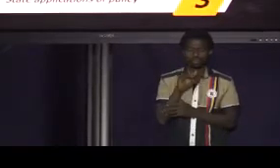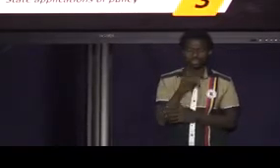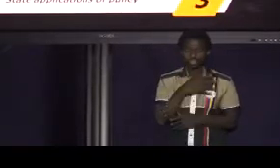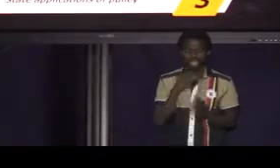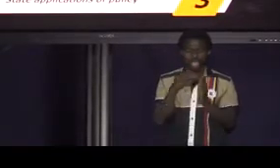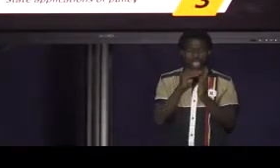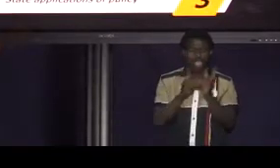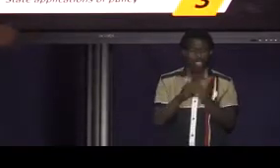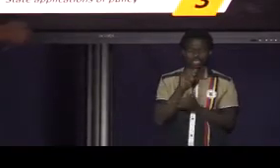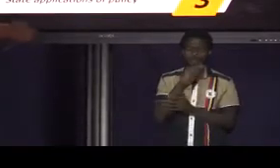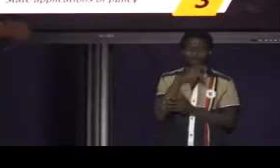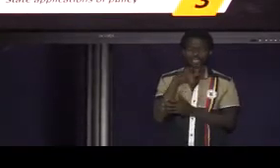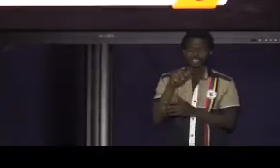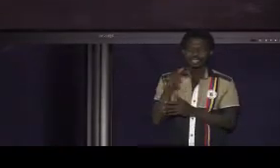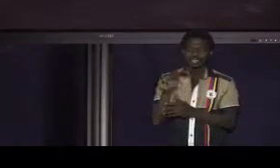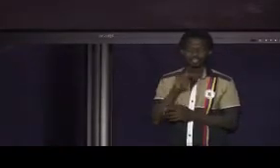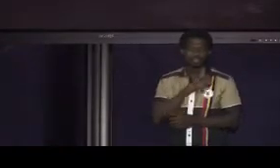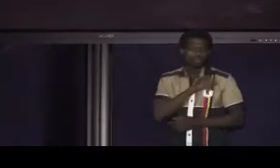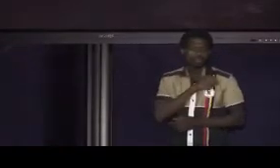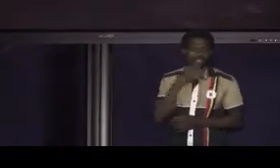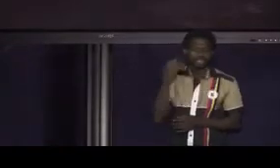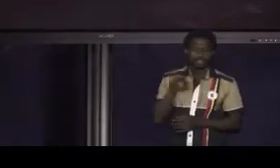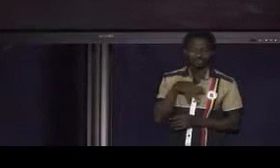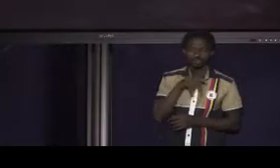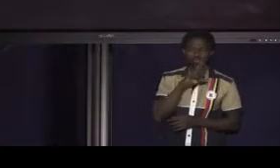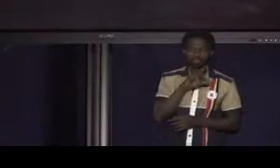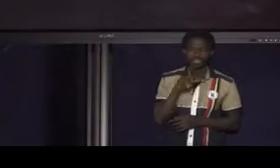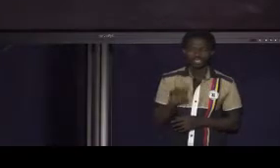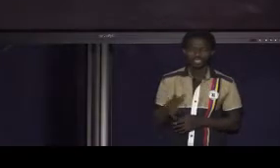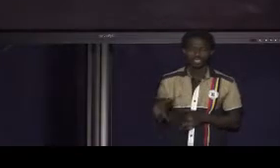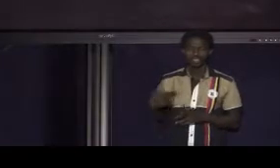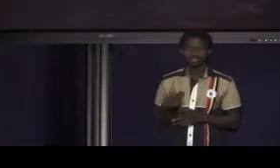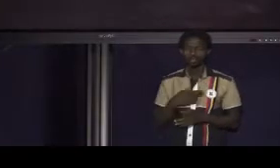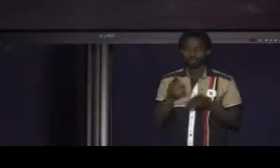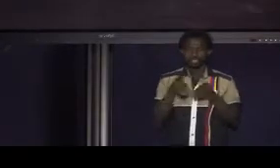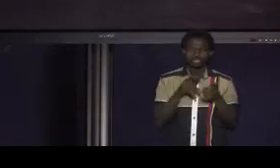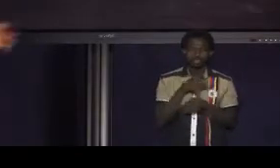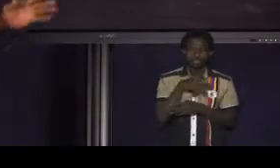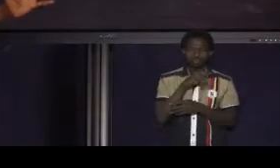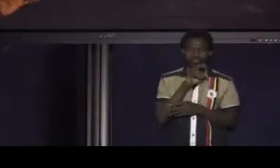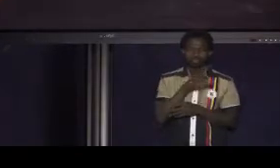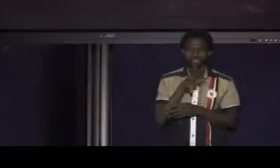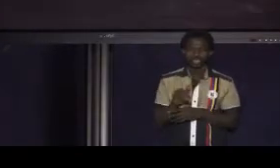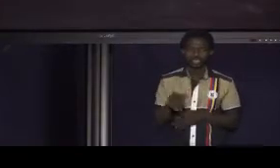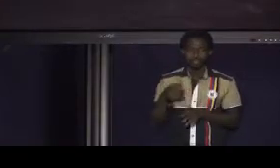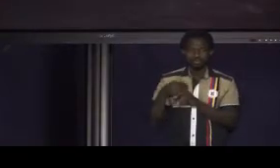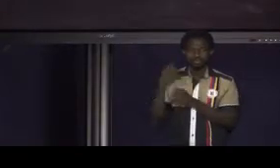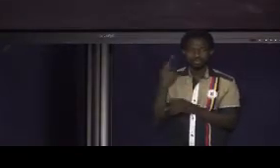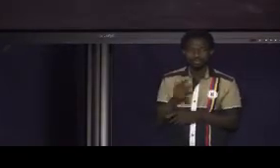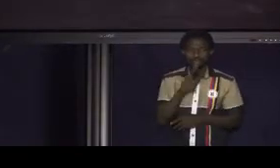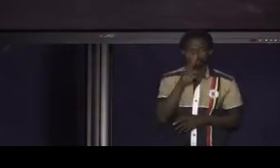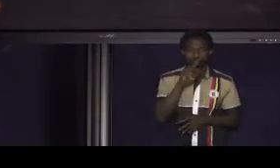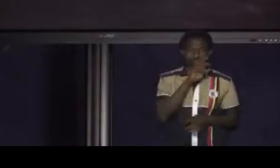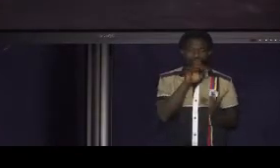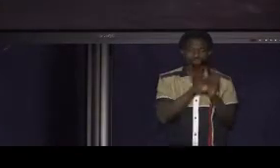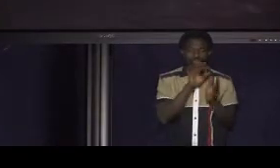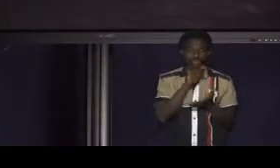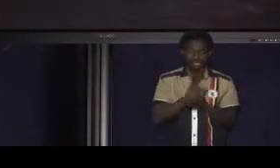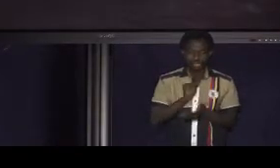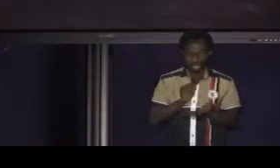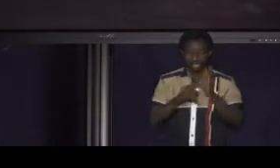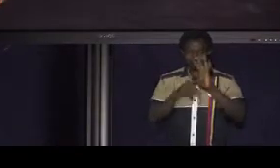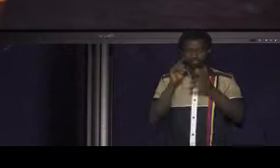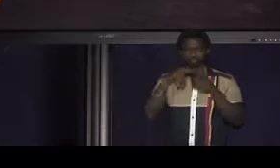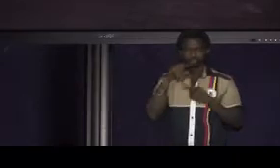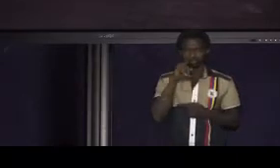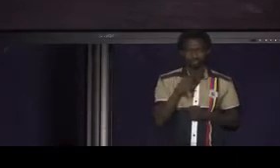state applications of pulley. Now let's define pulley. Now from the two pictures that I showed